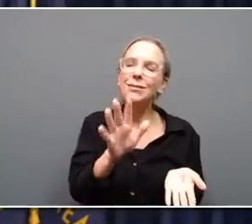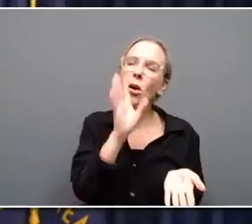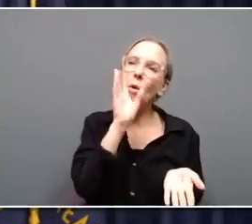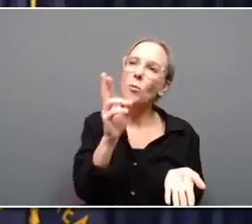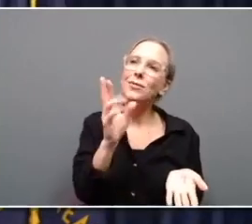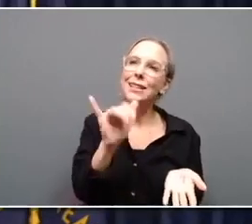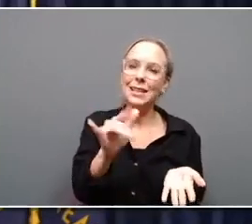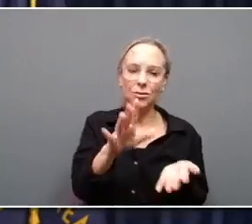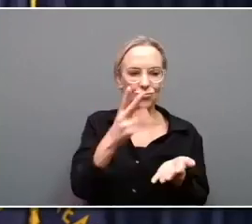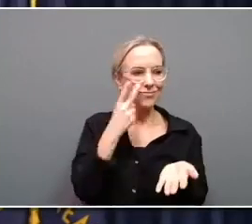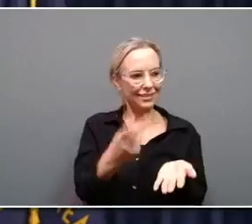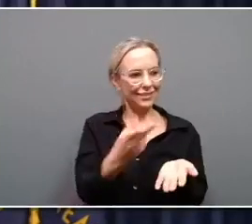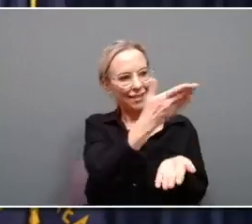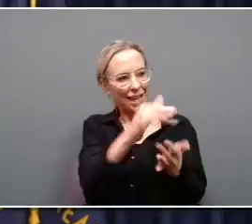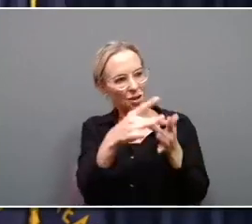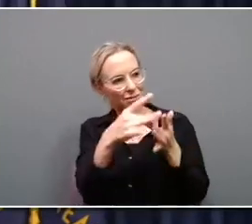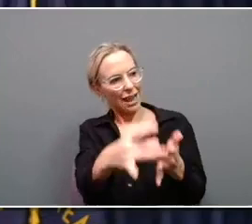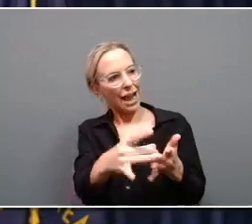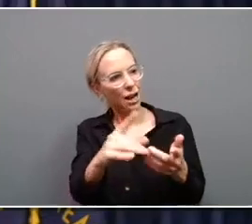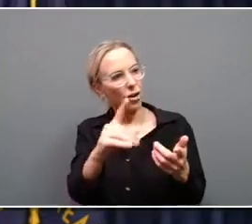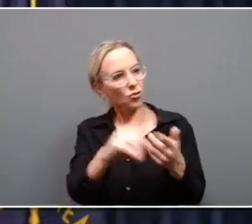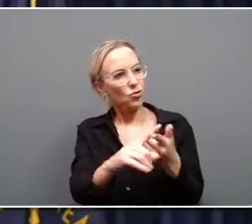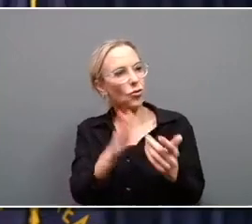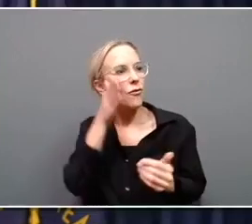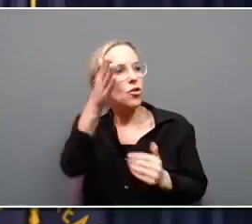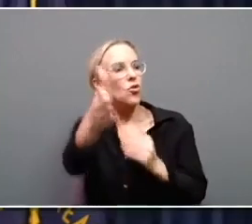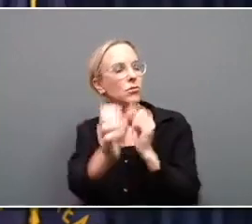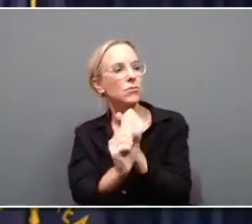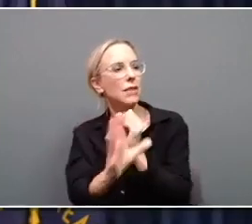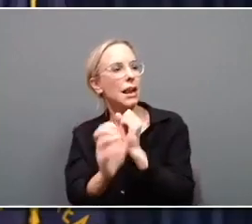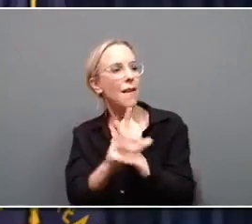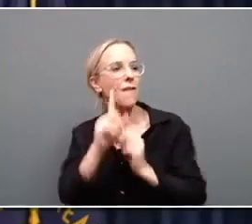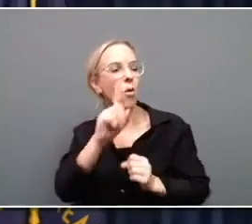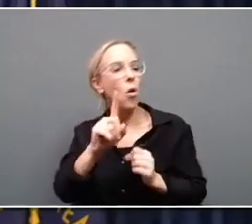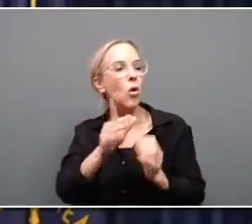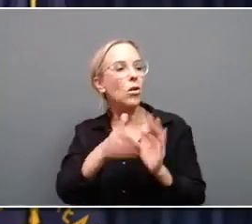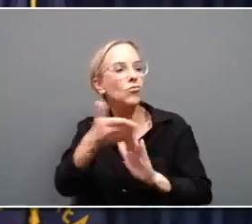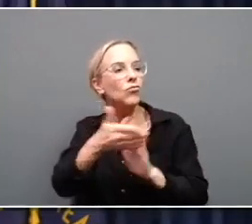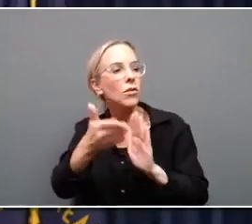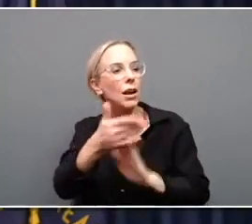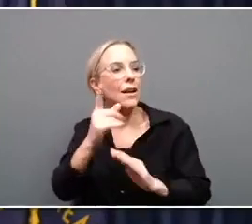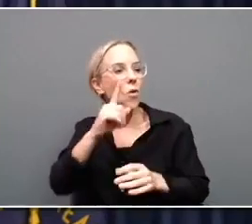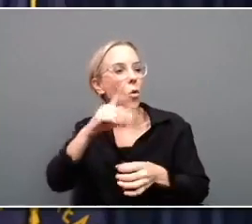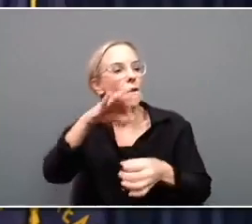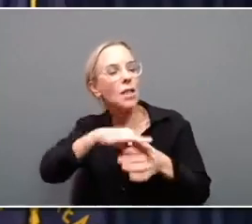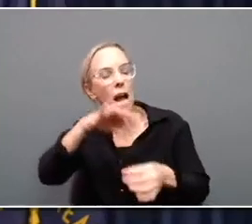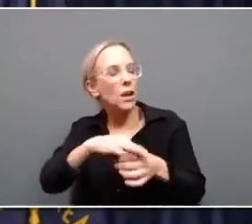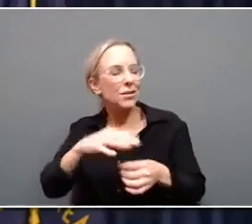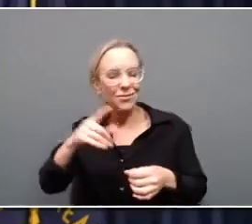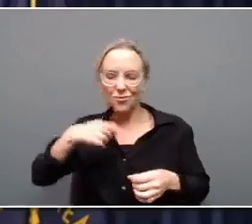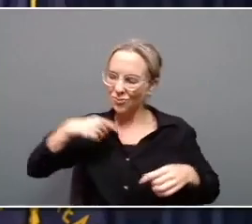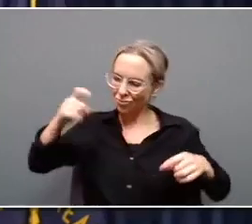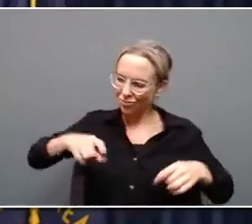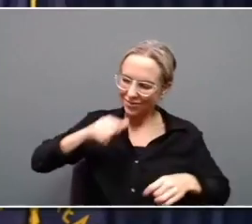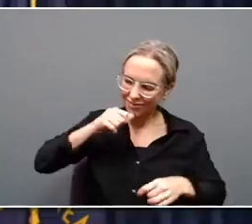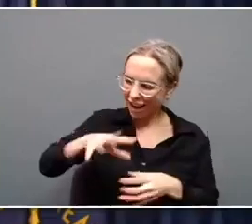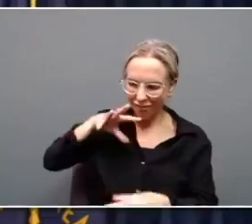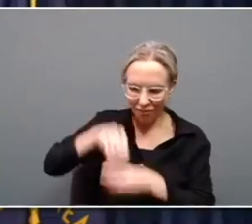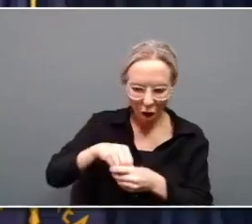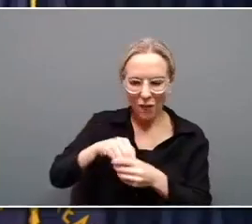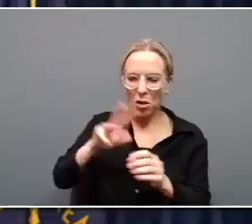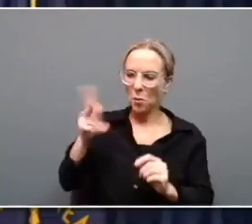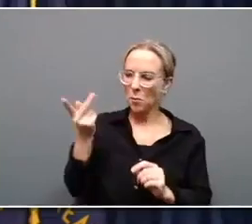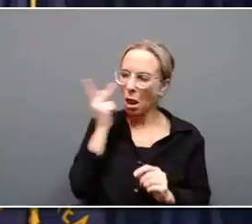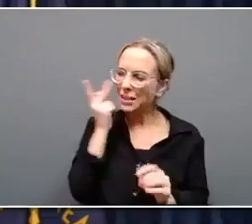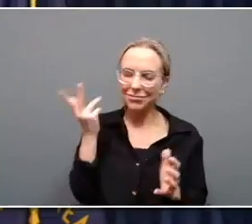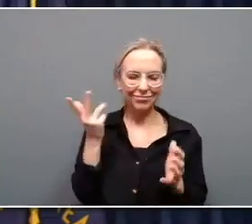guide to campaigns in the future that we shouldn't be engaging in the politics of hate